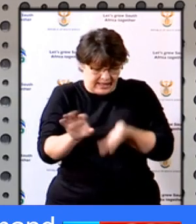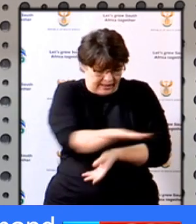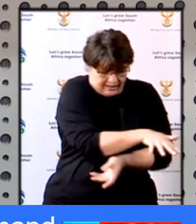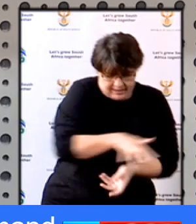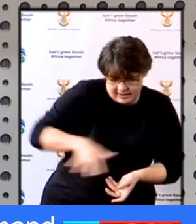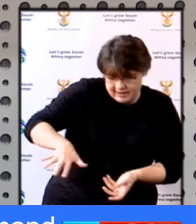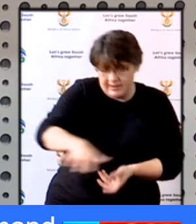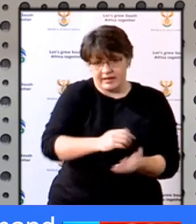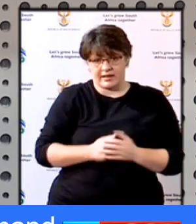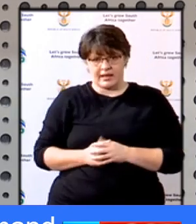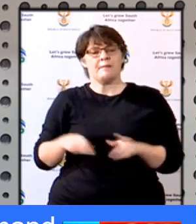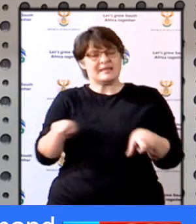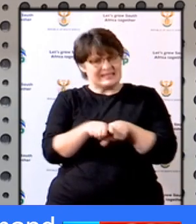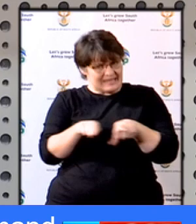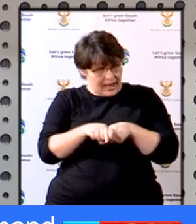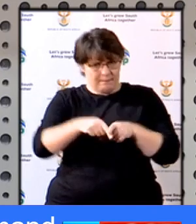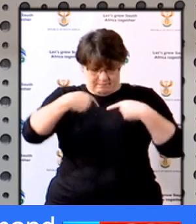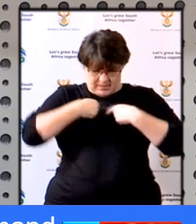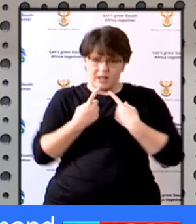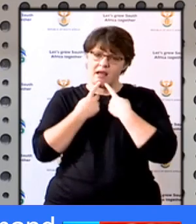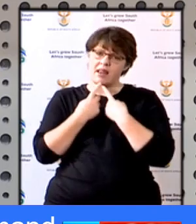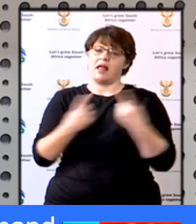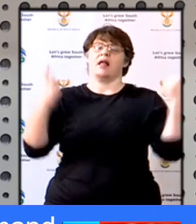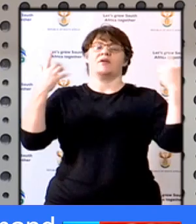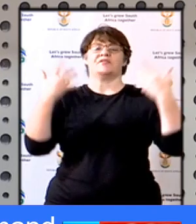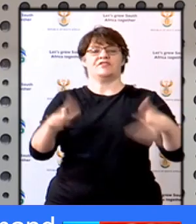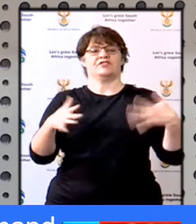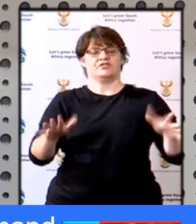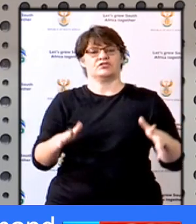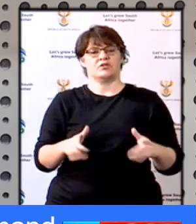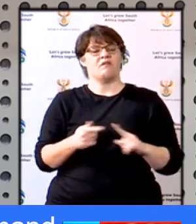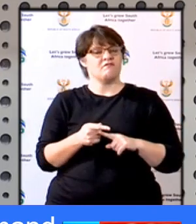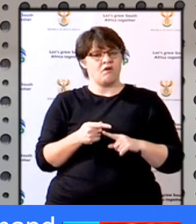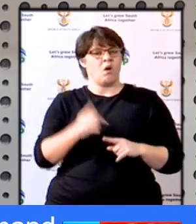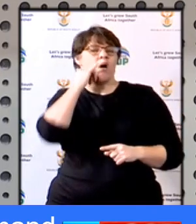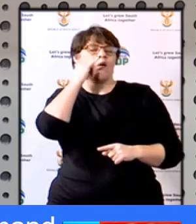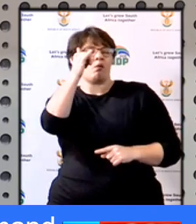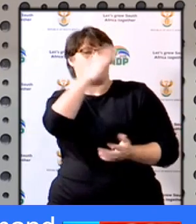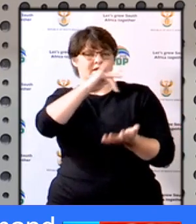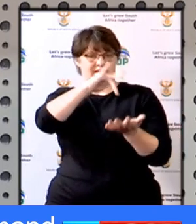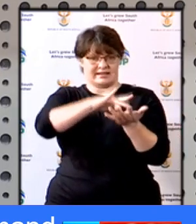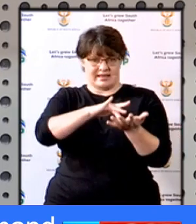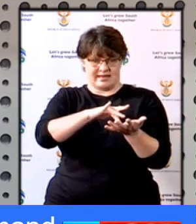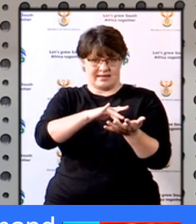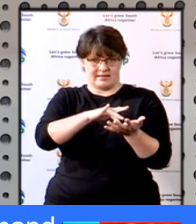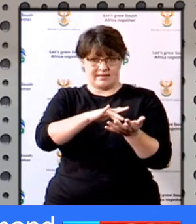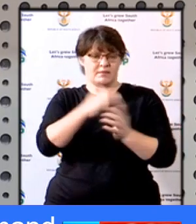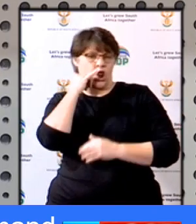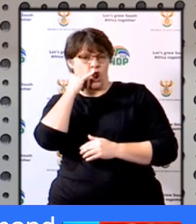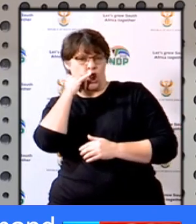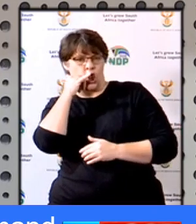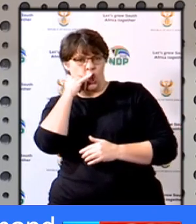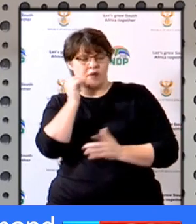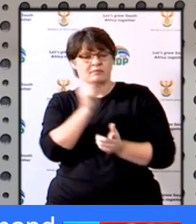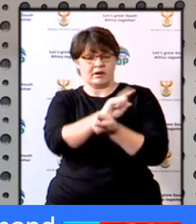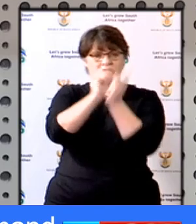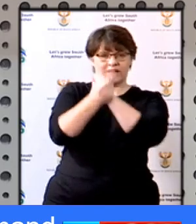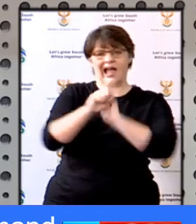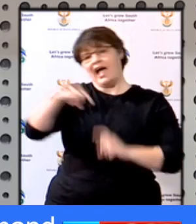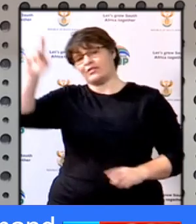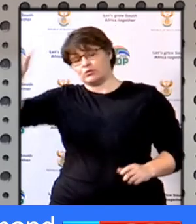done. I issued a similar set of directions for all call centres, indicating that they